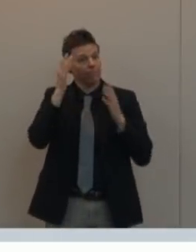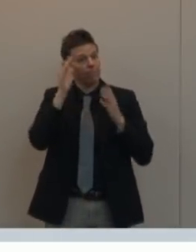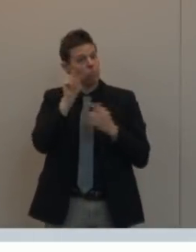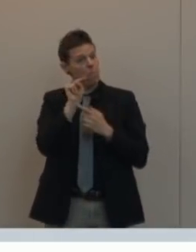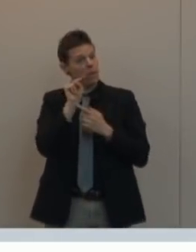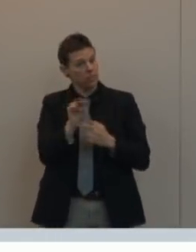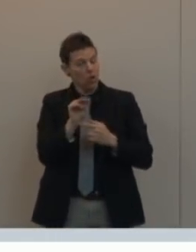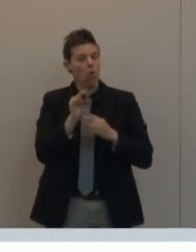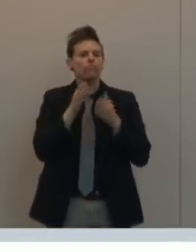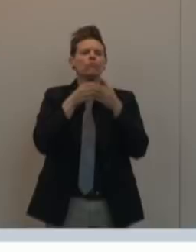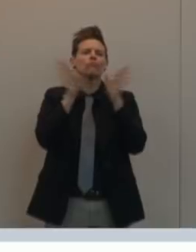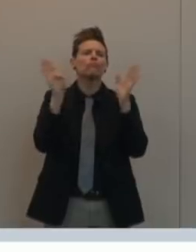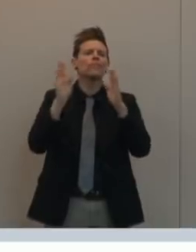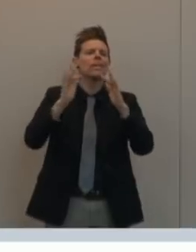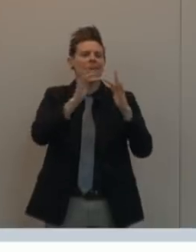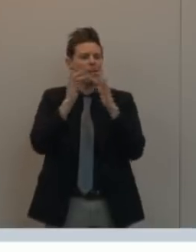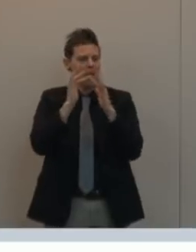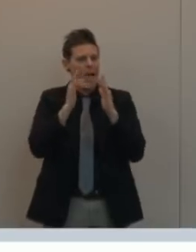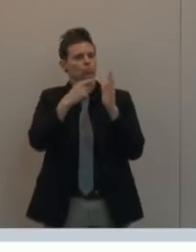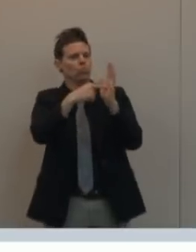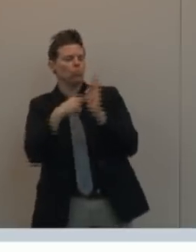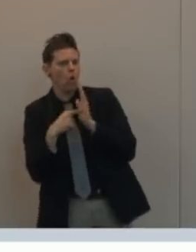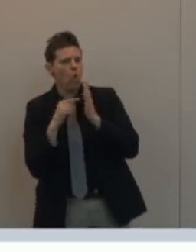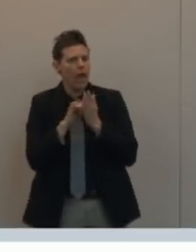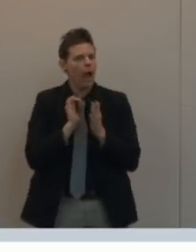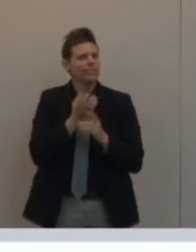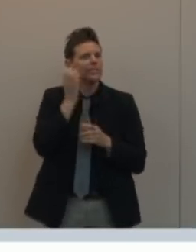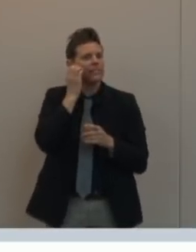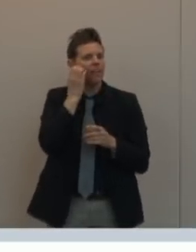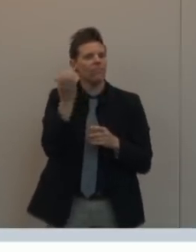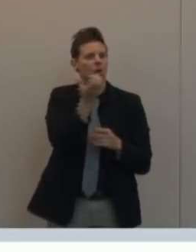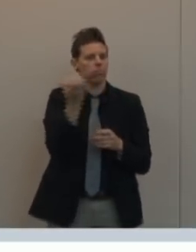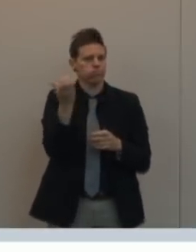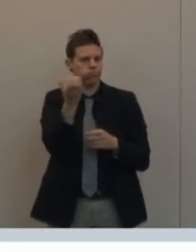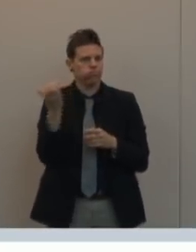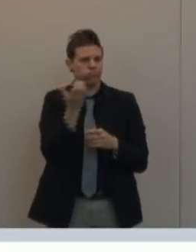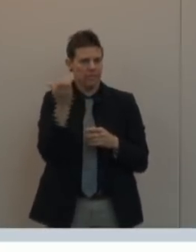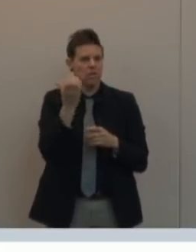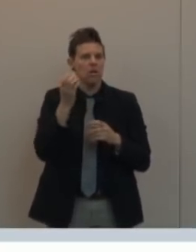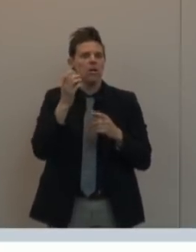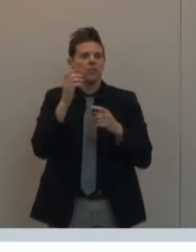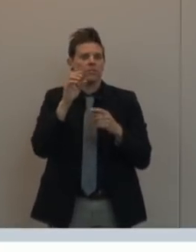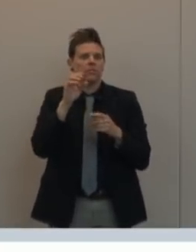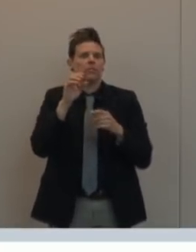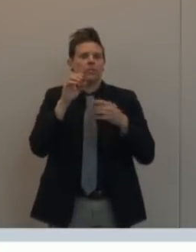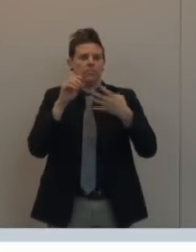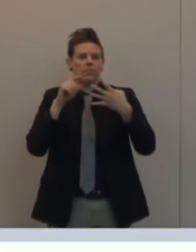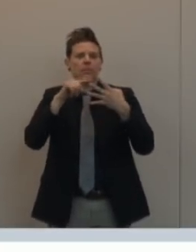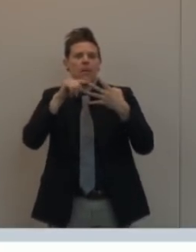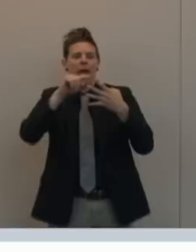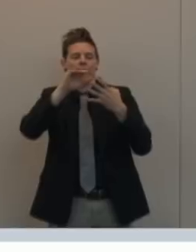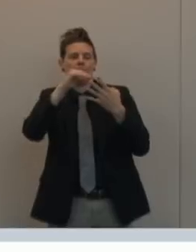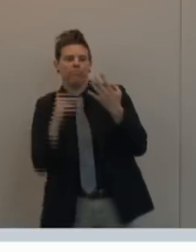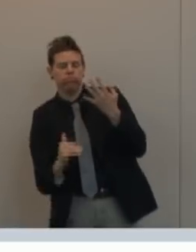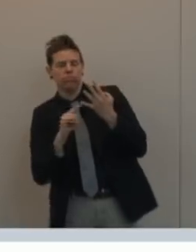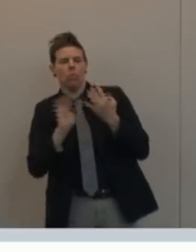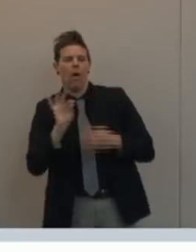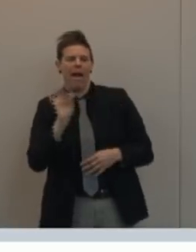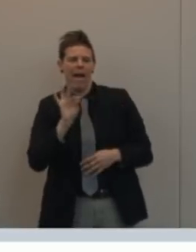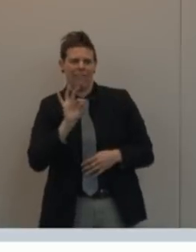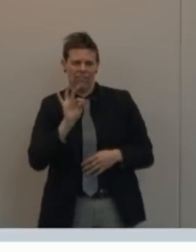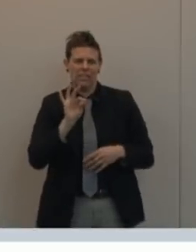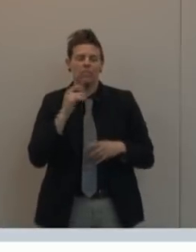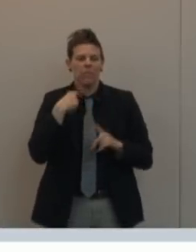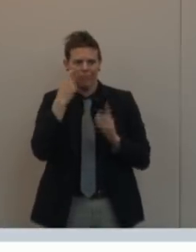site of a grade of a B down to an F in average. Los Alamos, good job Los Alamos, they have more than a